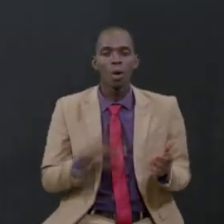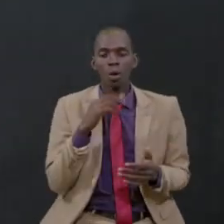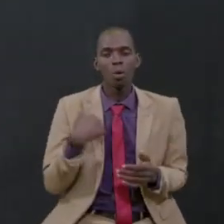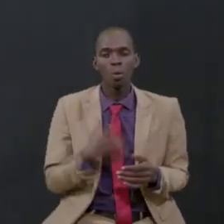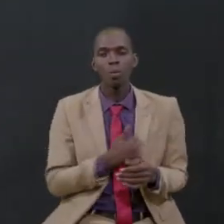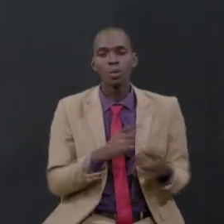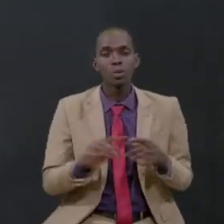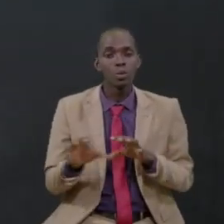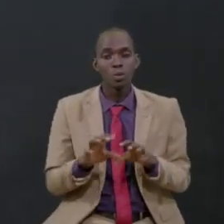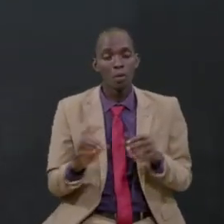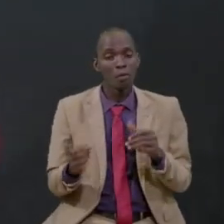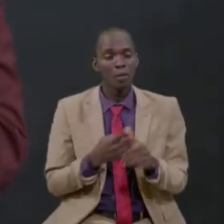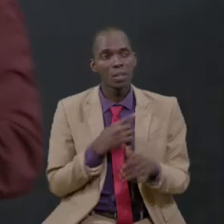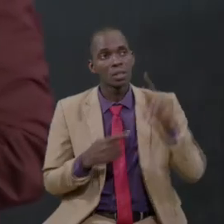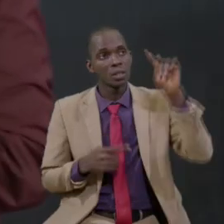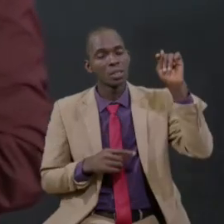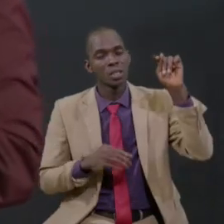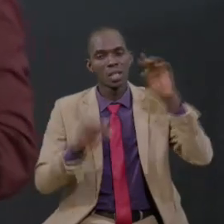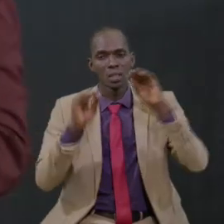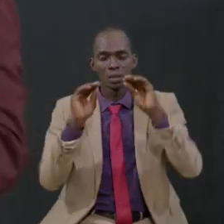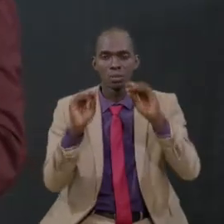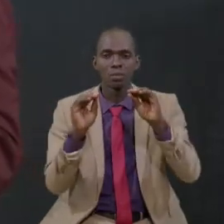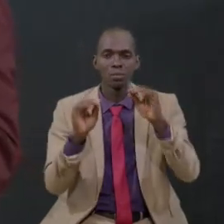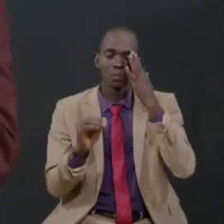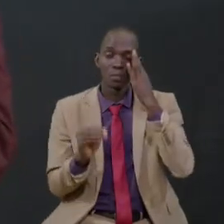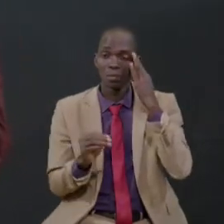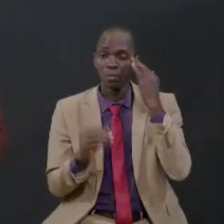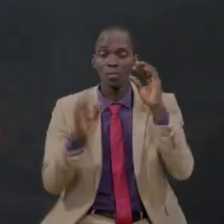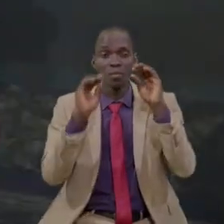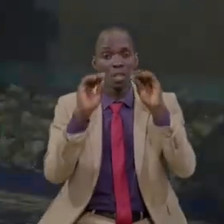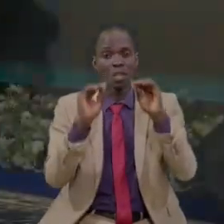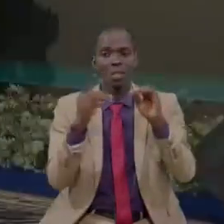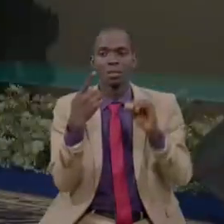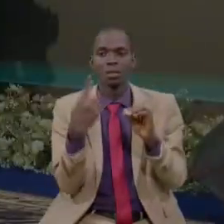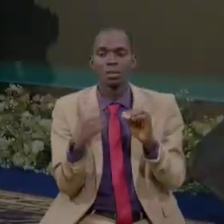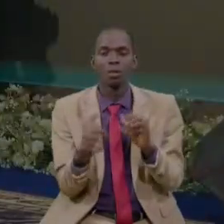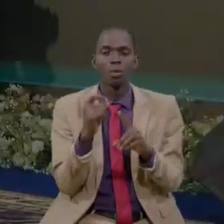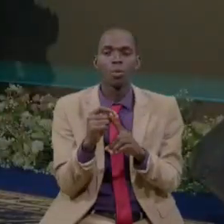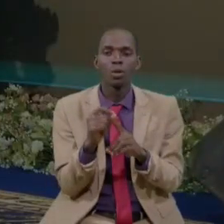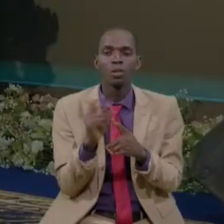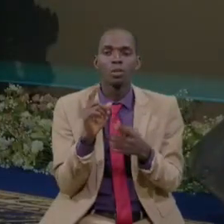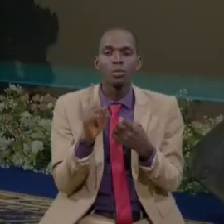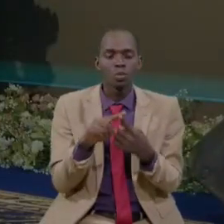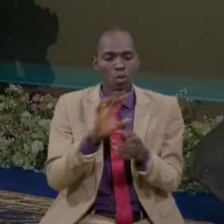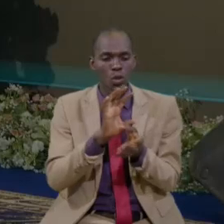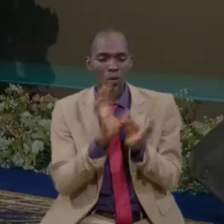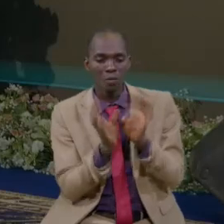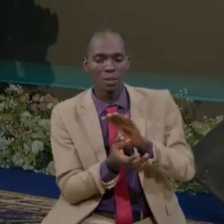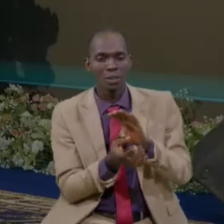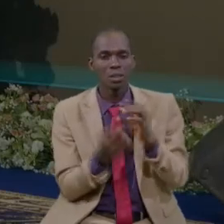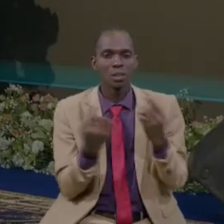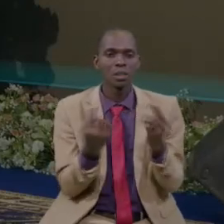Teach the word to convert sinners to the